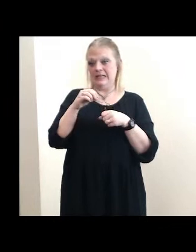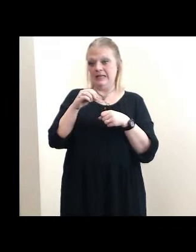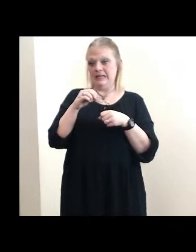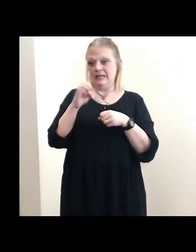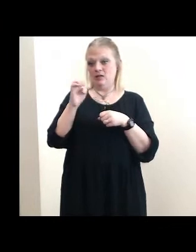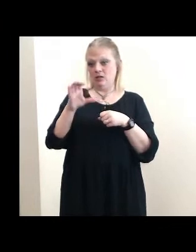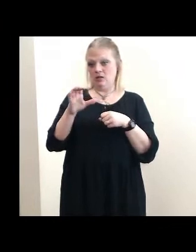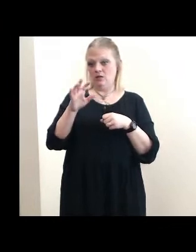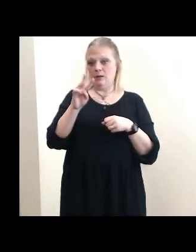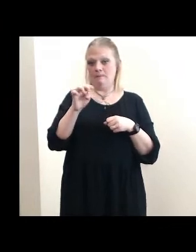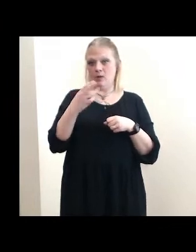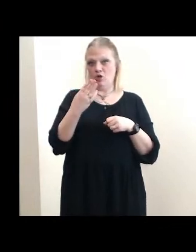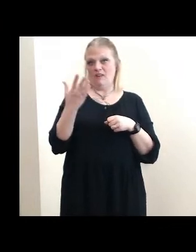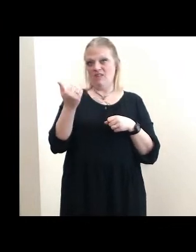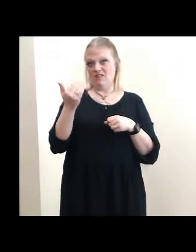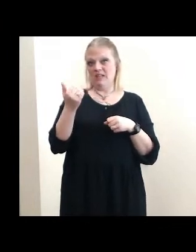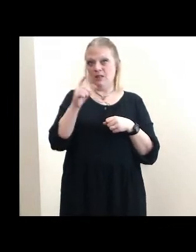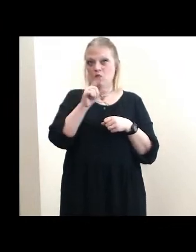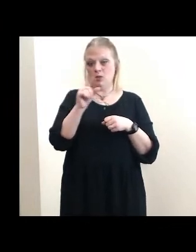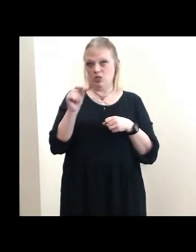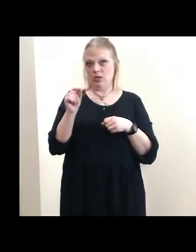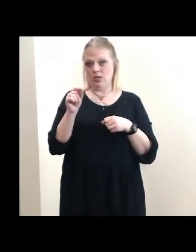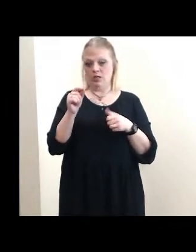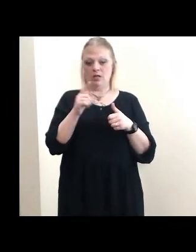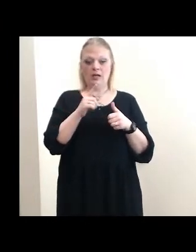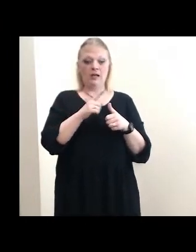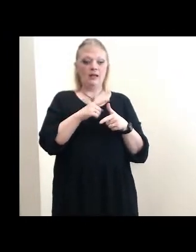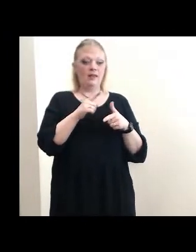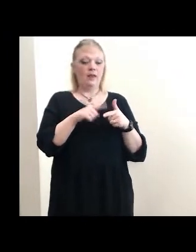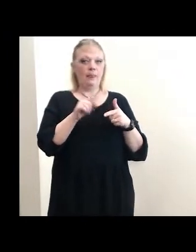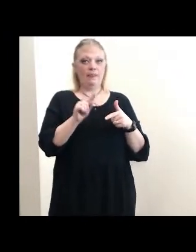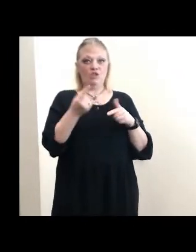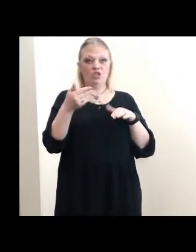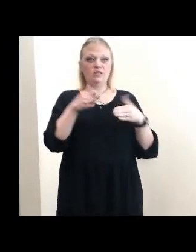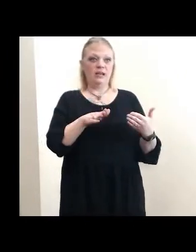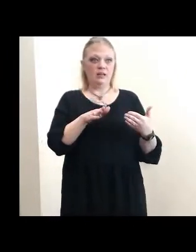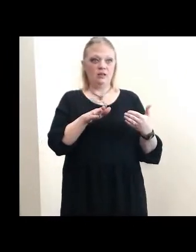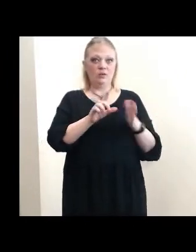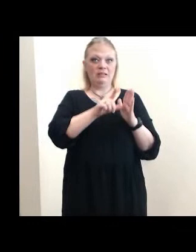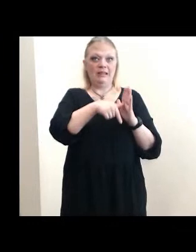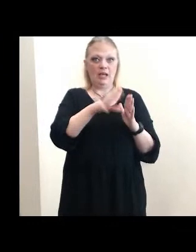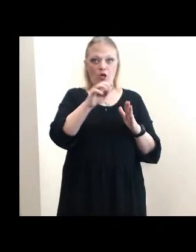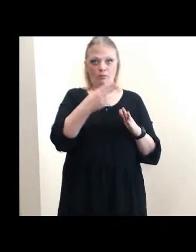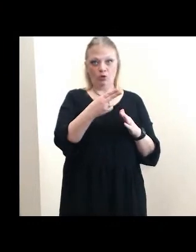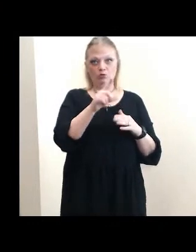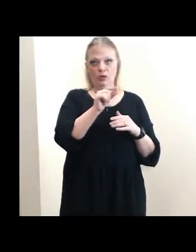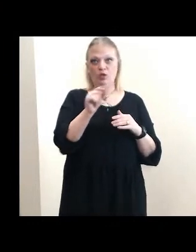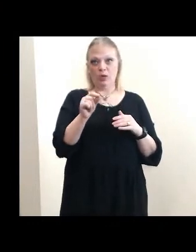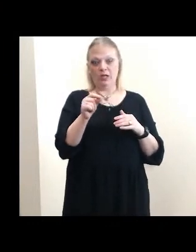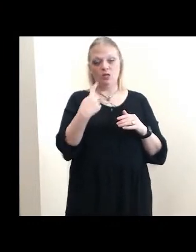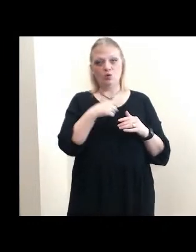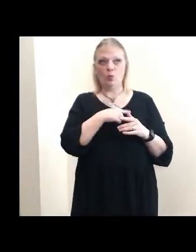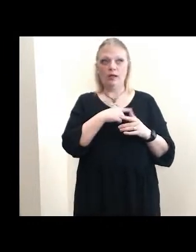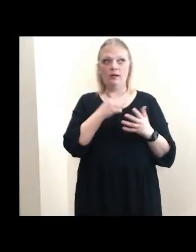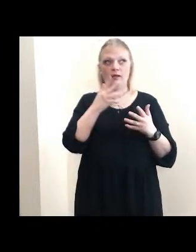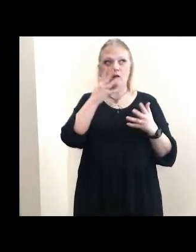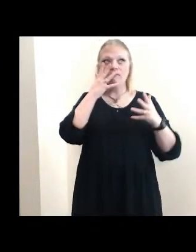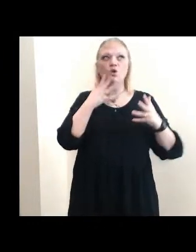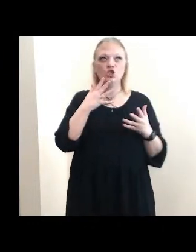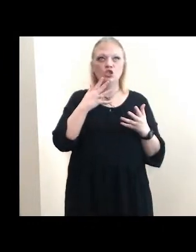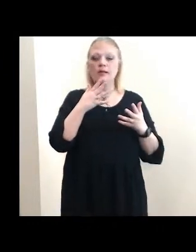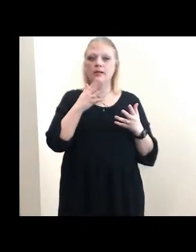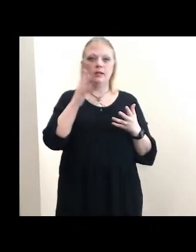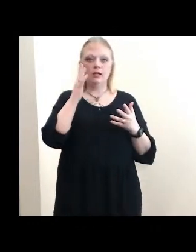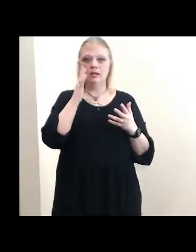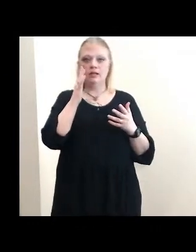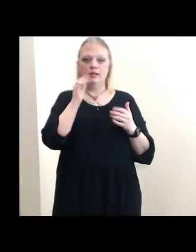of 2020 was announced, and then the first death, which was later in the month of March of 2020. So we unfortunately will be